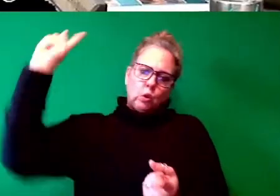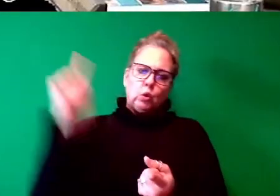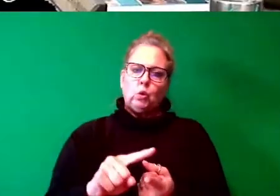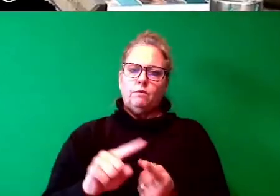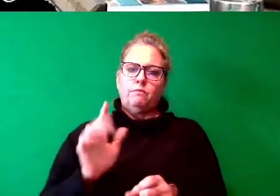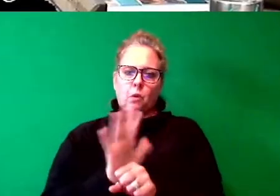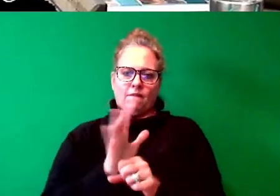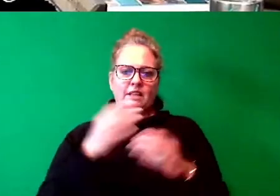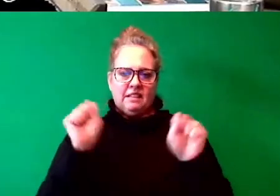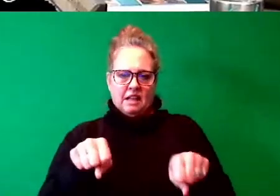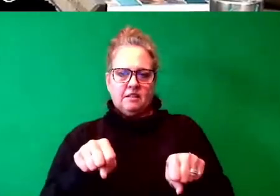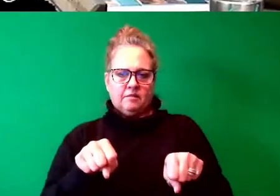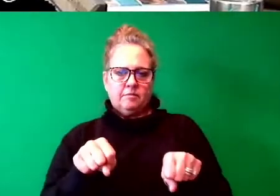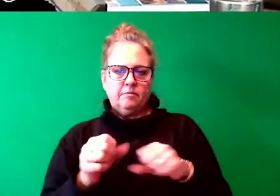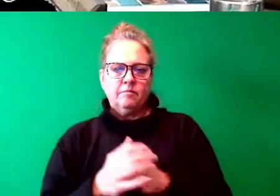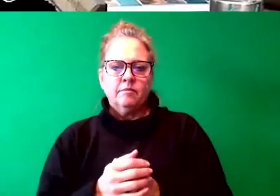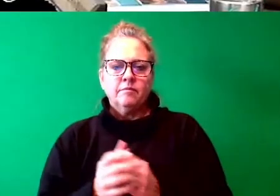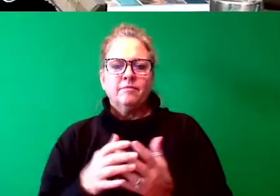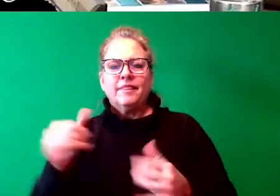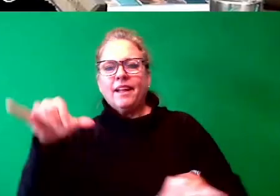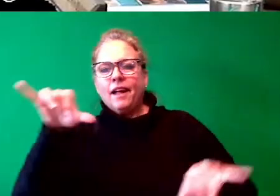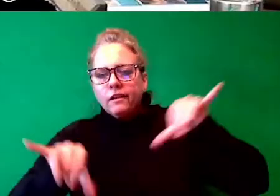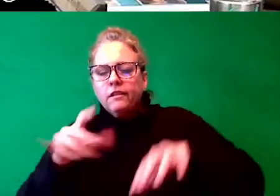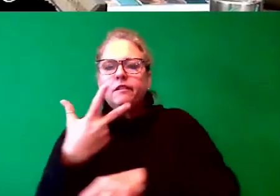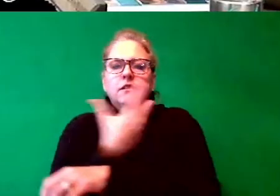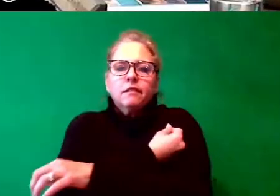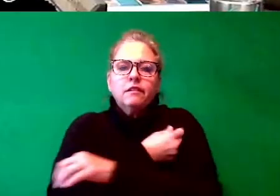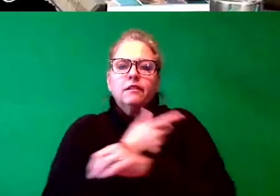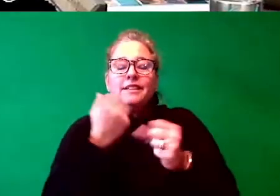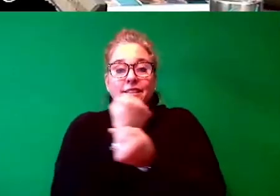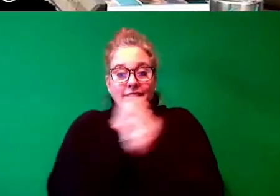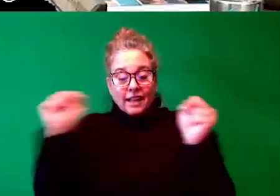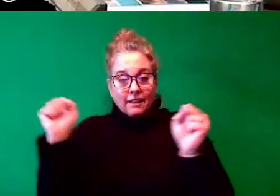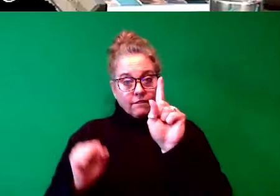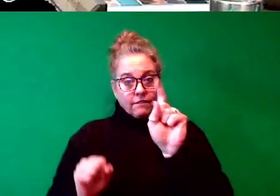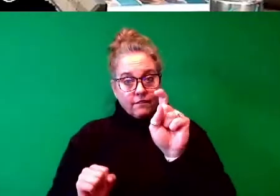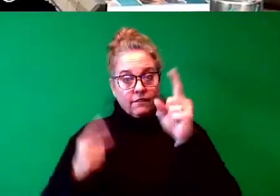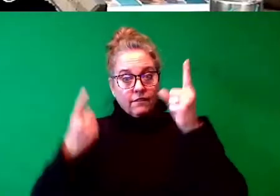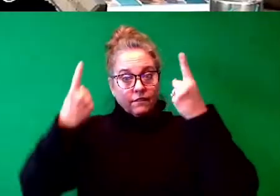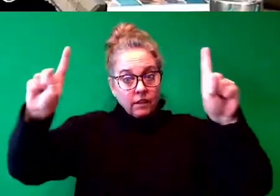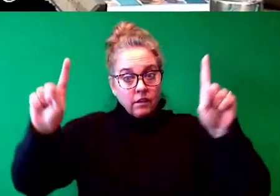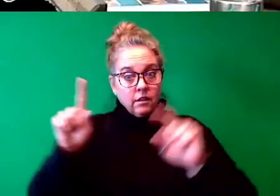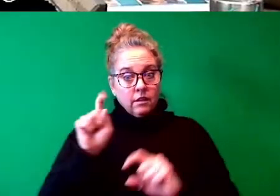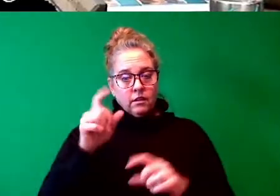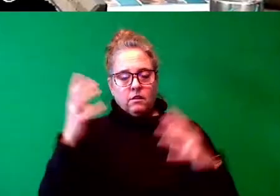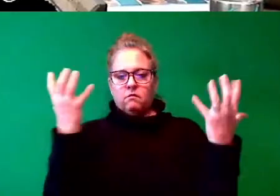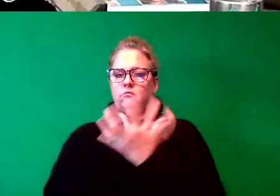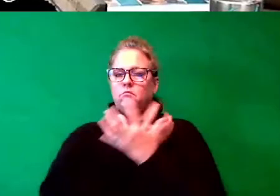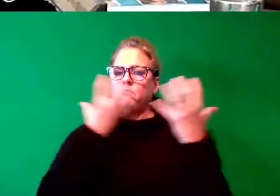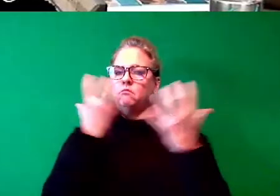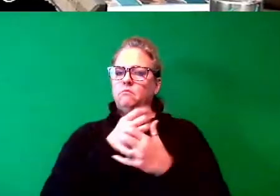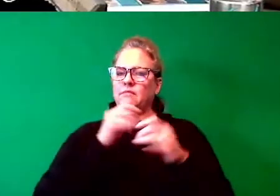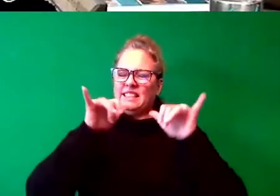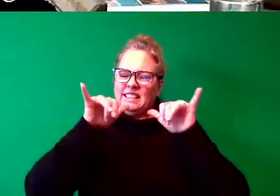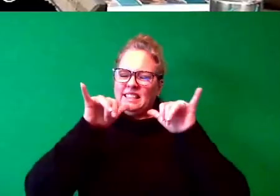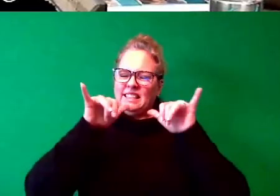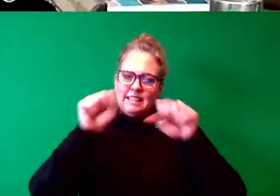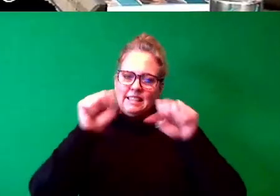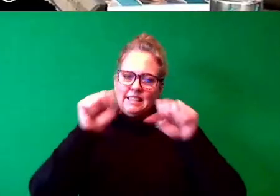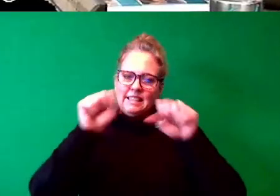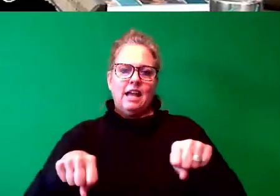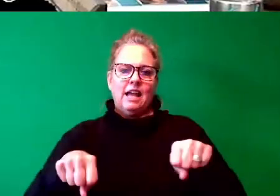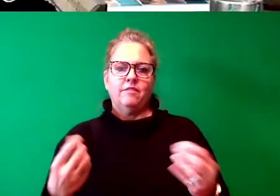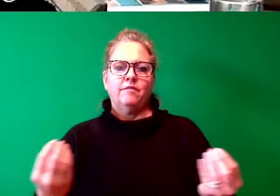which was used in the creation of some of the vaccines, is not only safe and effective, but has enormous potential for creating other life-saving